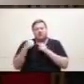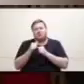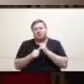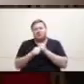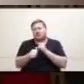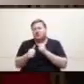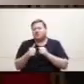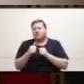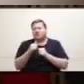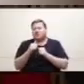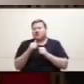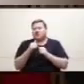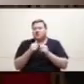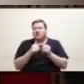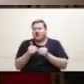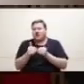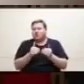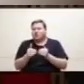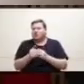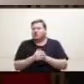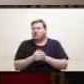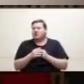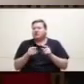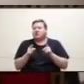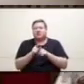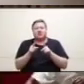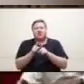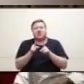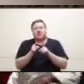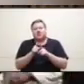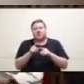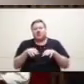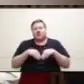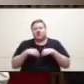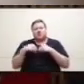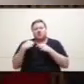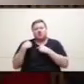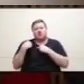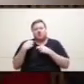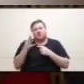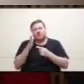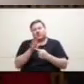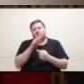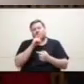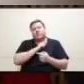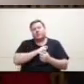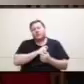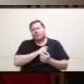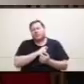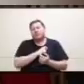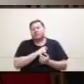also to deal with issues of accountability. Thank you, Chair.